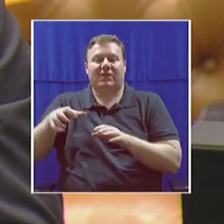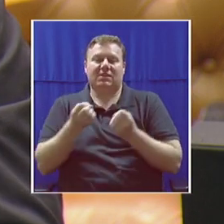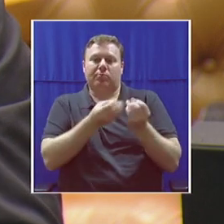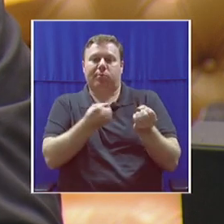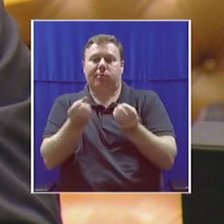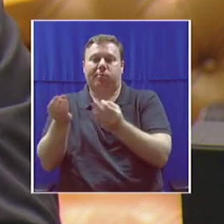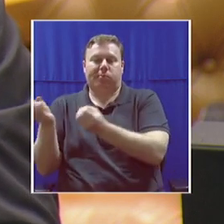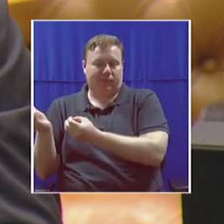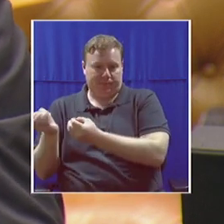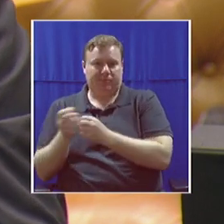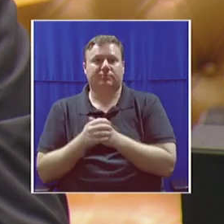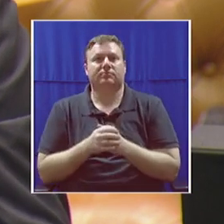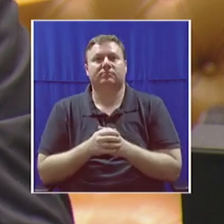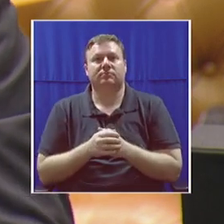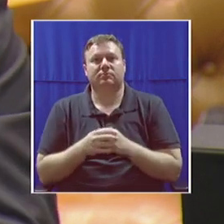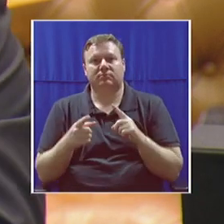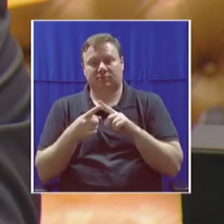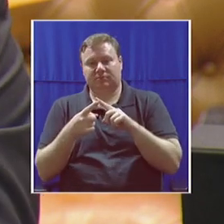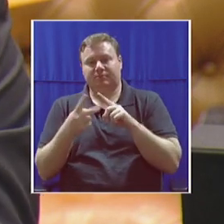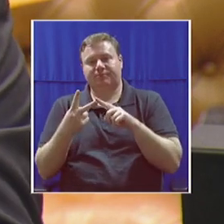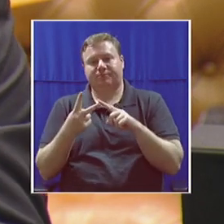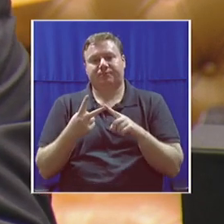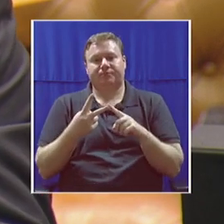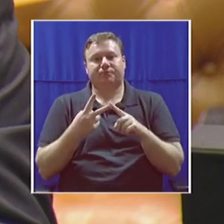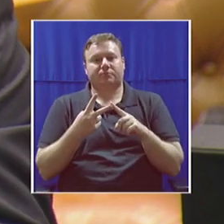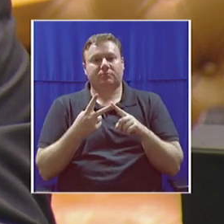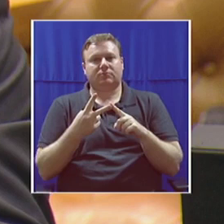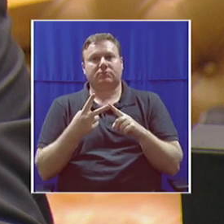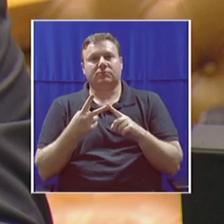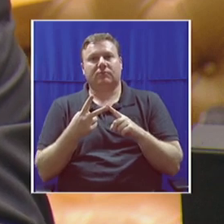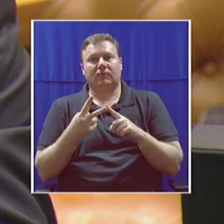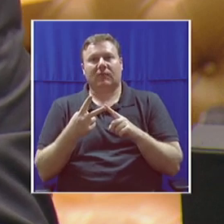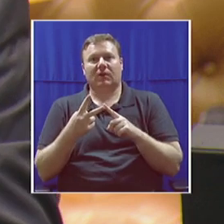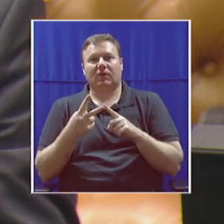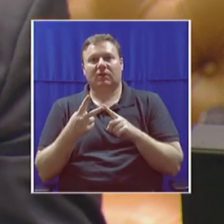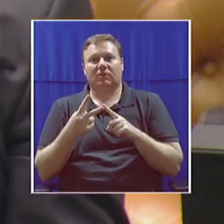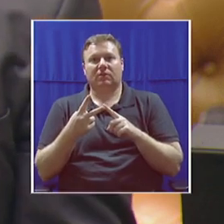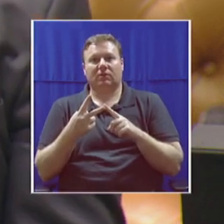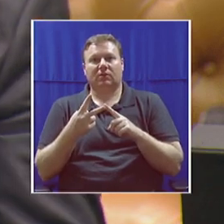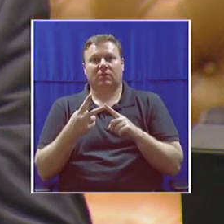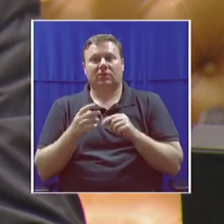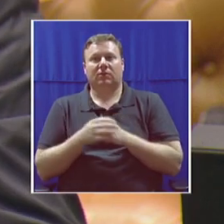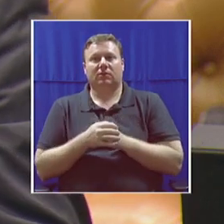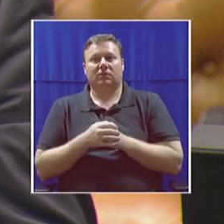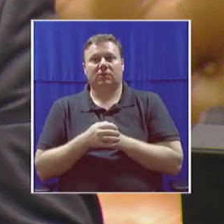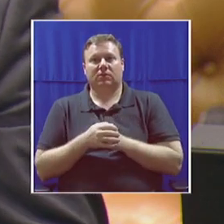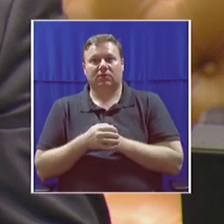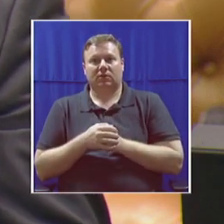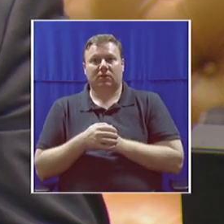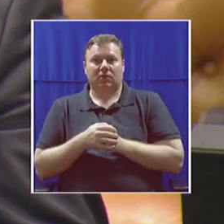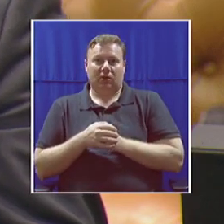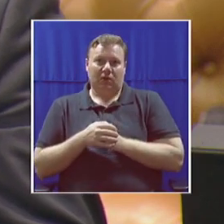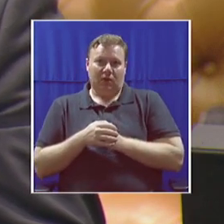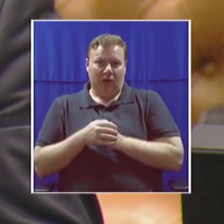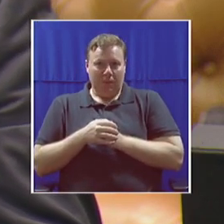provinces and the second one is in relation